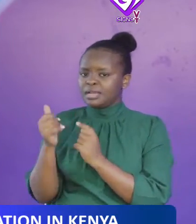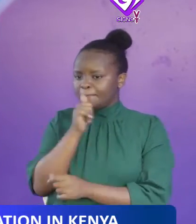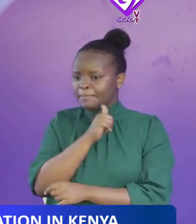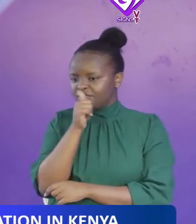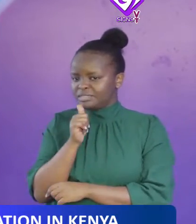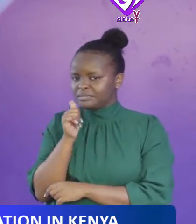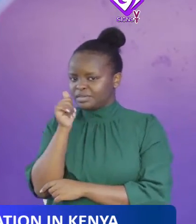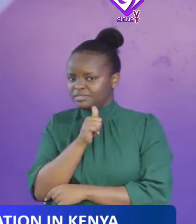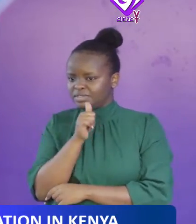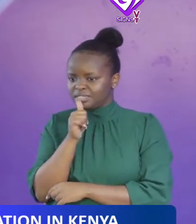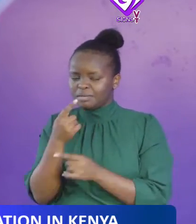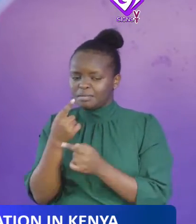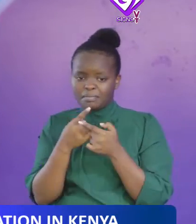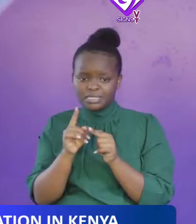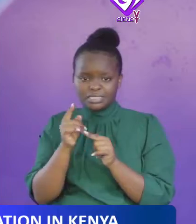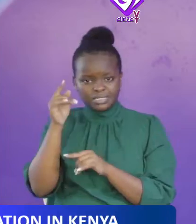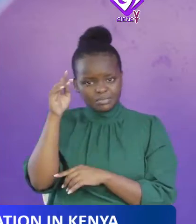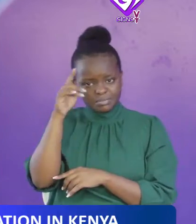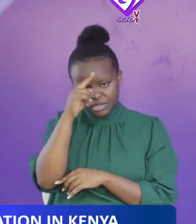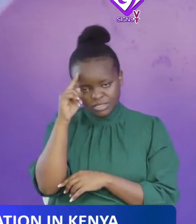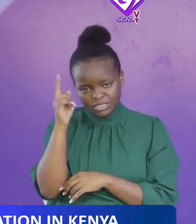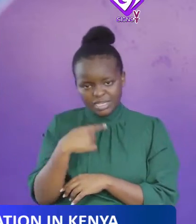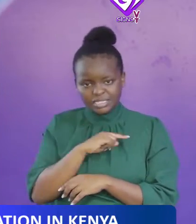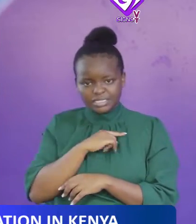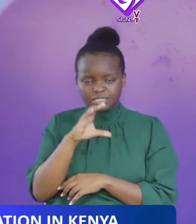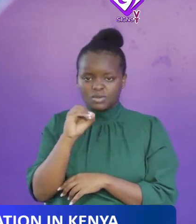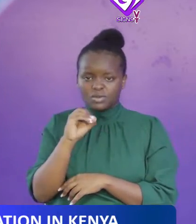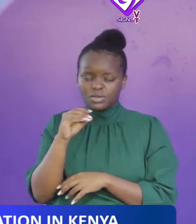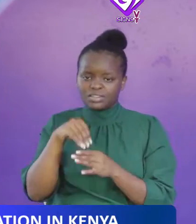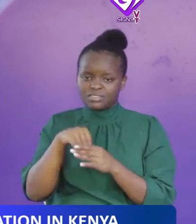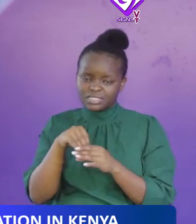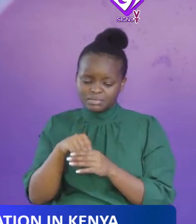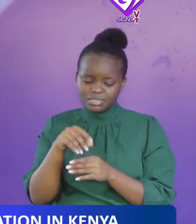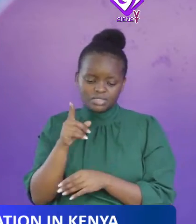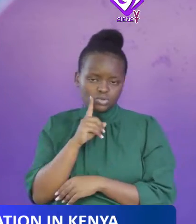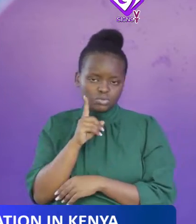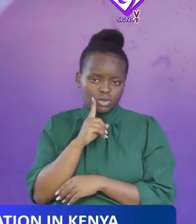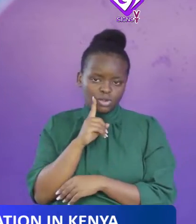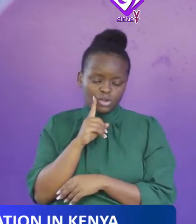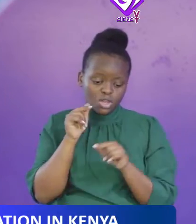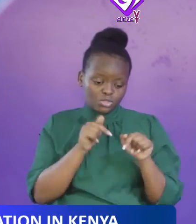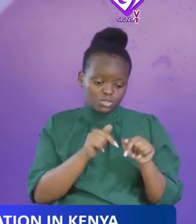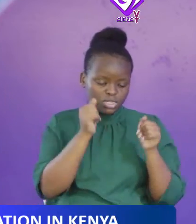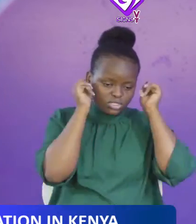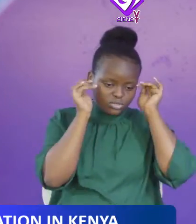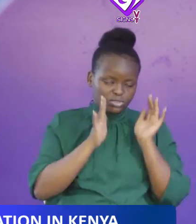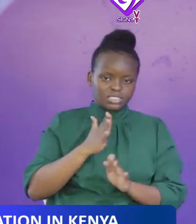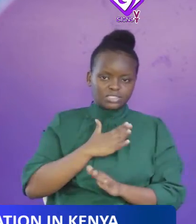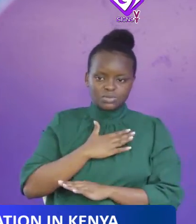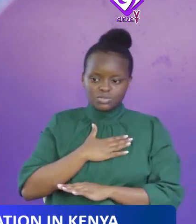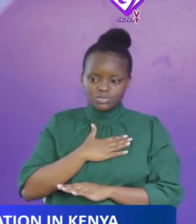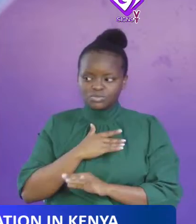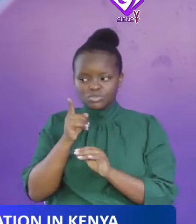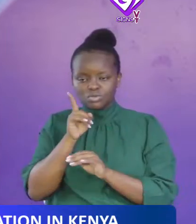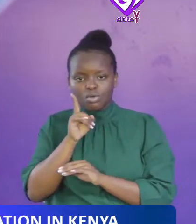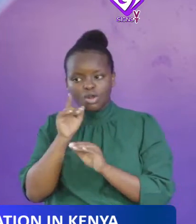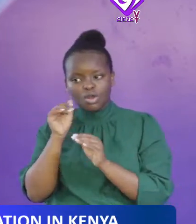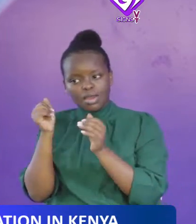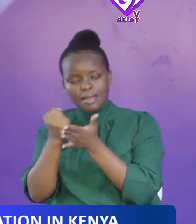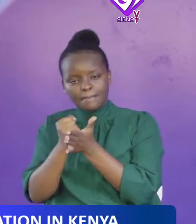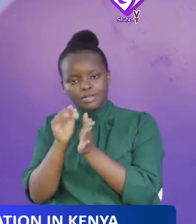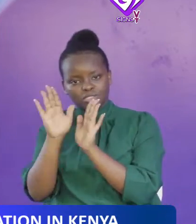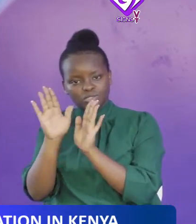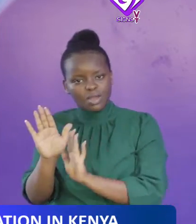privatizing, but it's because we are co-investing. Today they are our students, tomorrow they are your employees. Absolutely. Deal with it. Absolutely. Today we